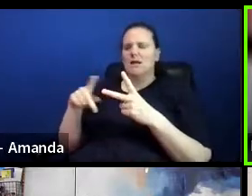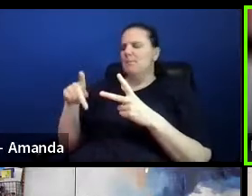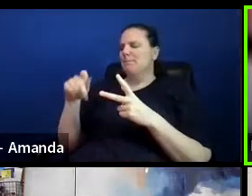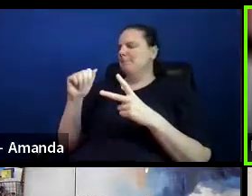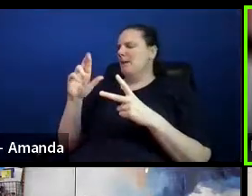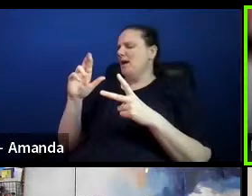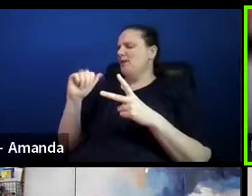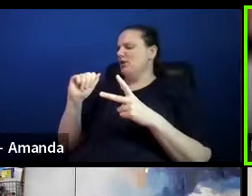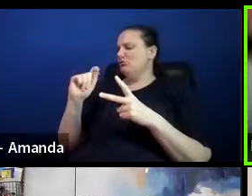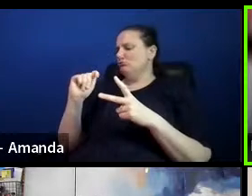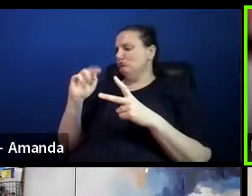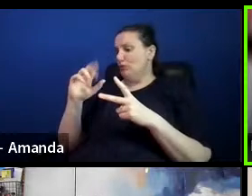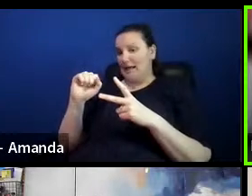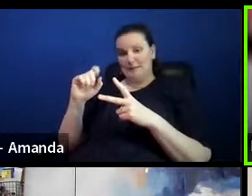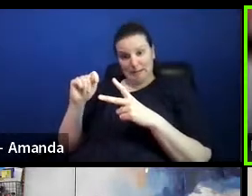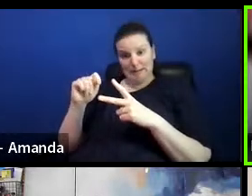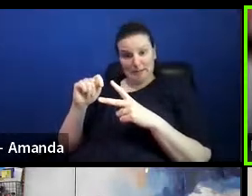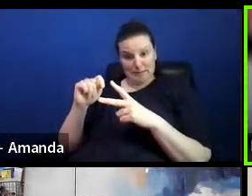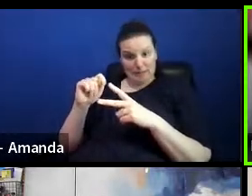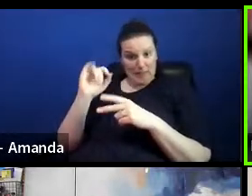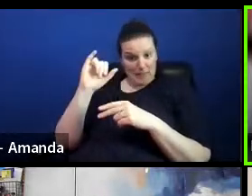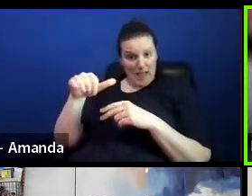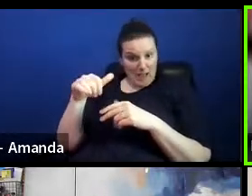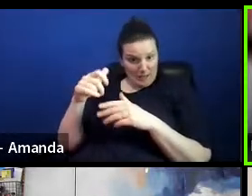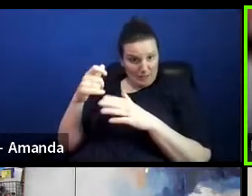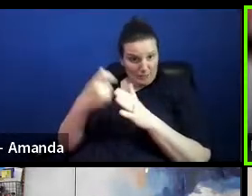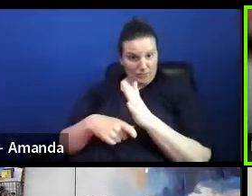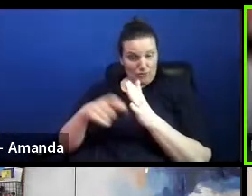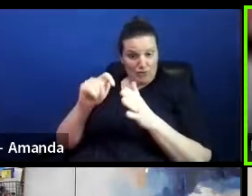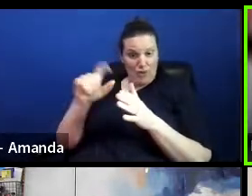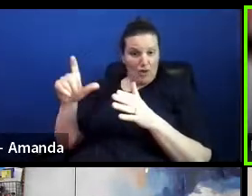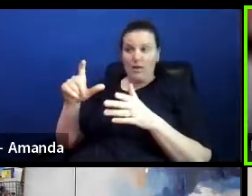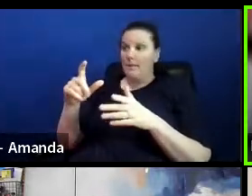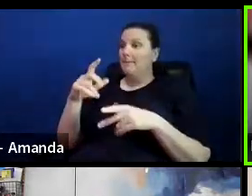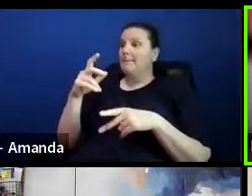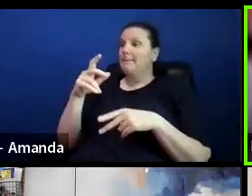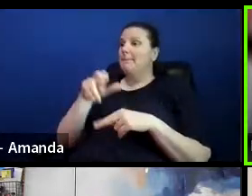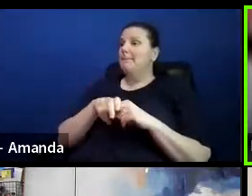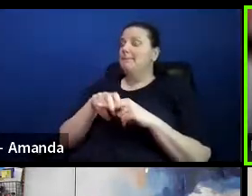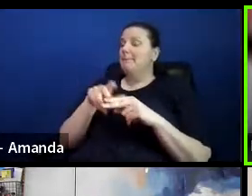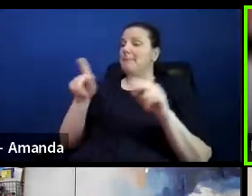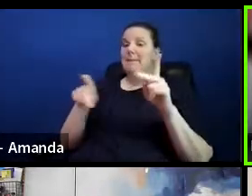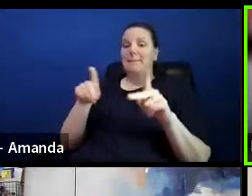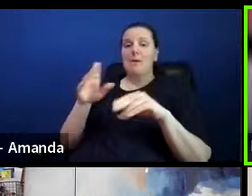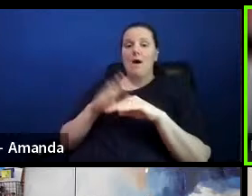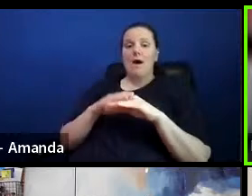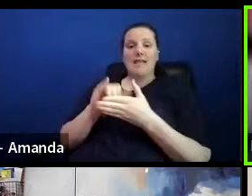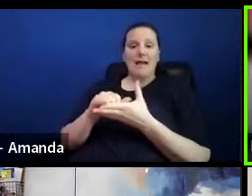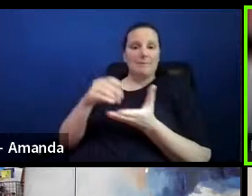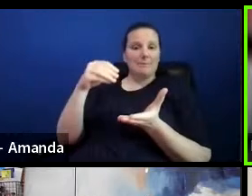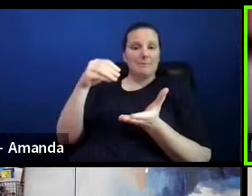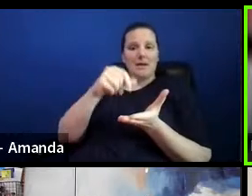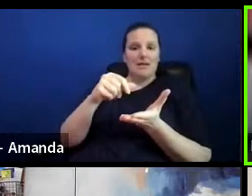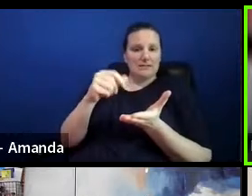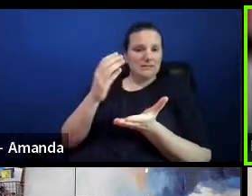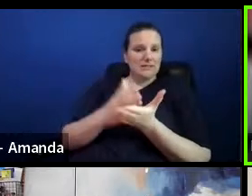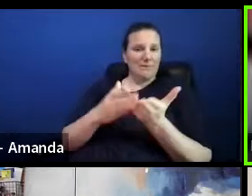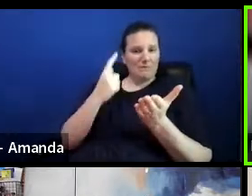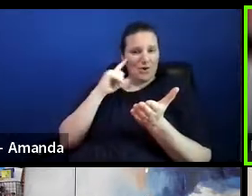they be tolled? And so will the passengers on those vehicles be paying a portion for their